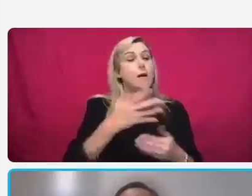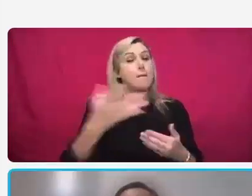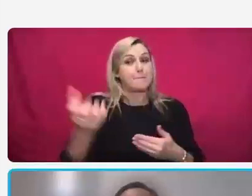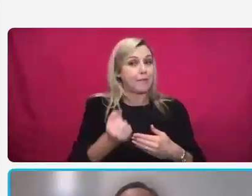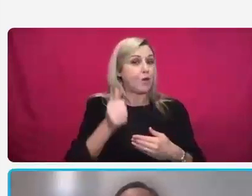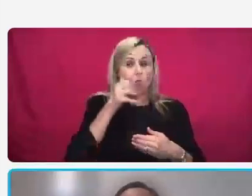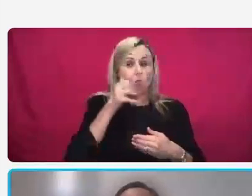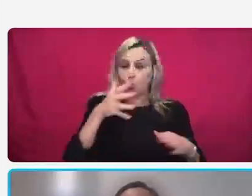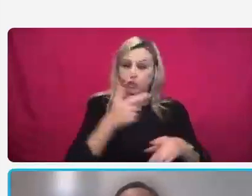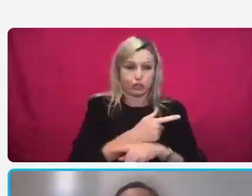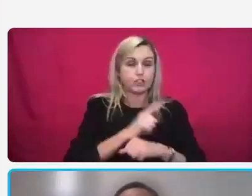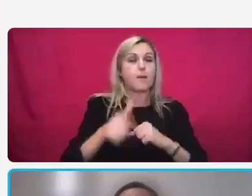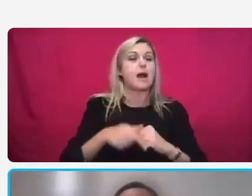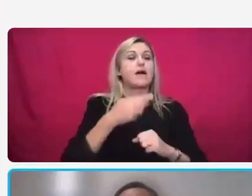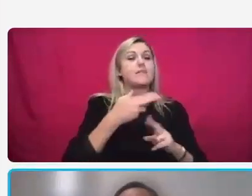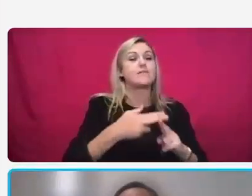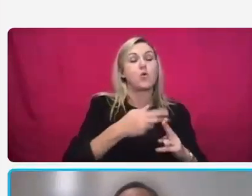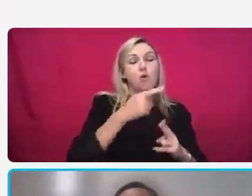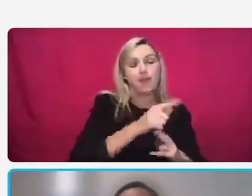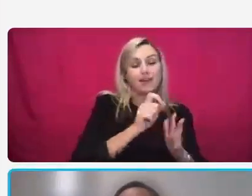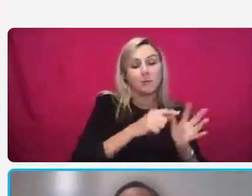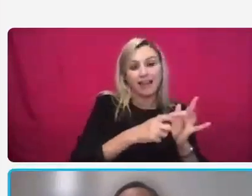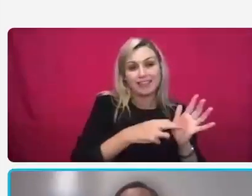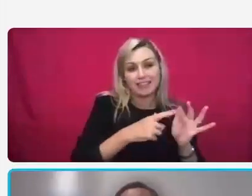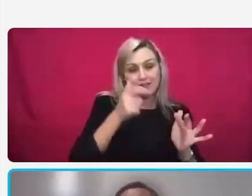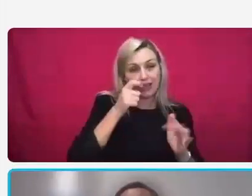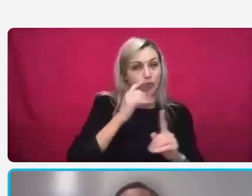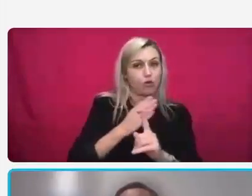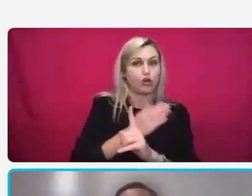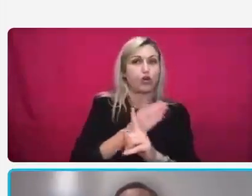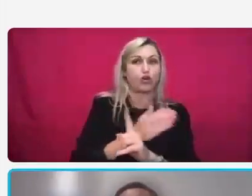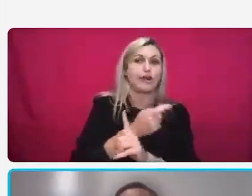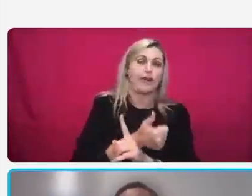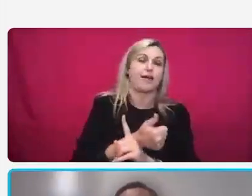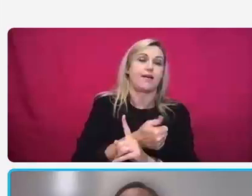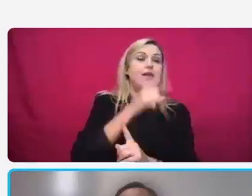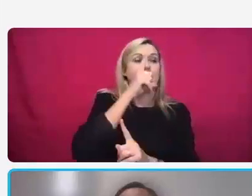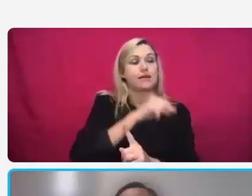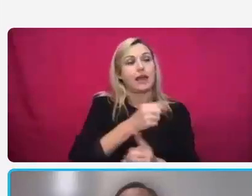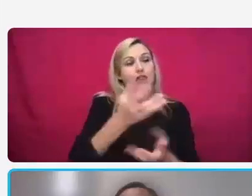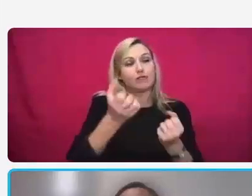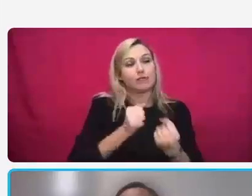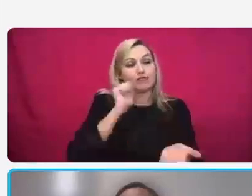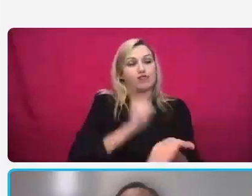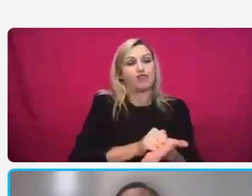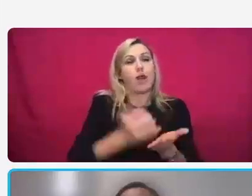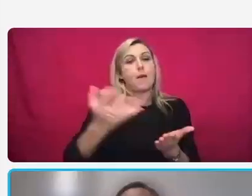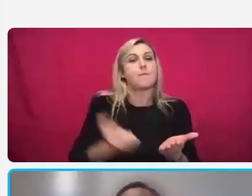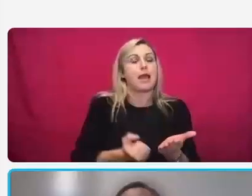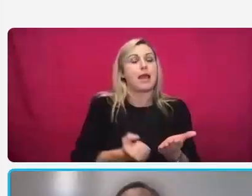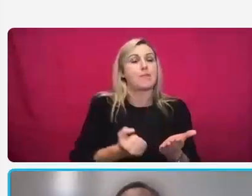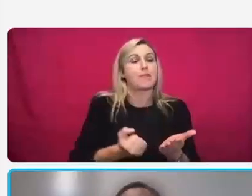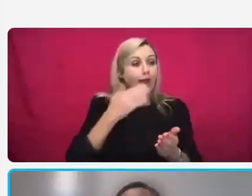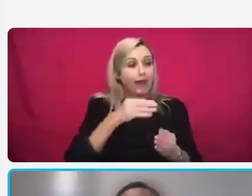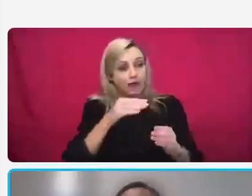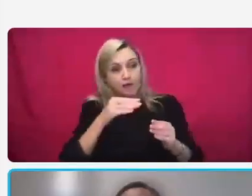being implemented earlier to ensure that care recipients start receiving the correct payments as soon as the funding assessment